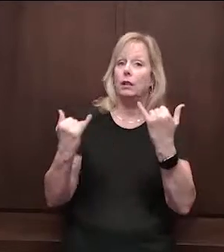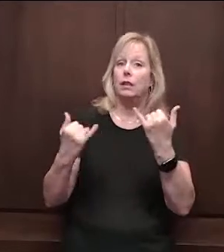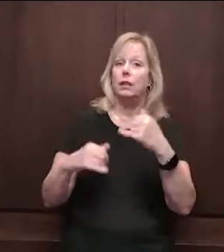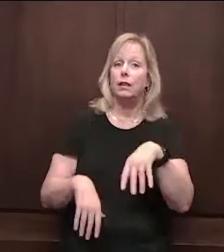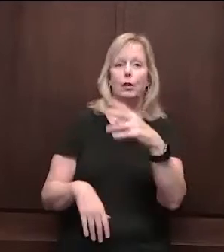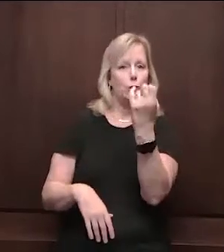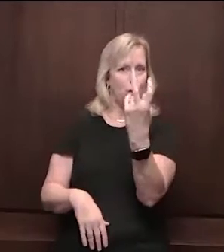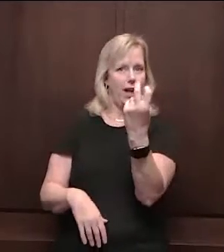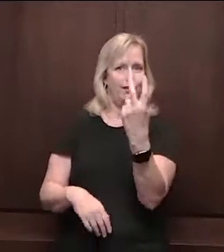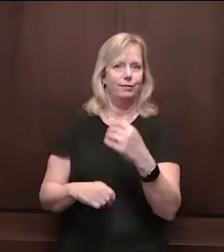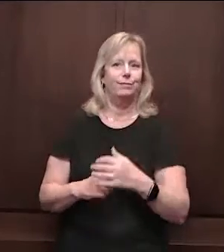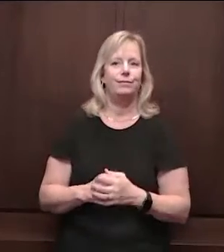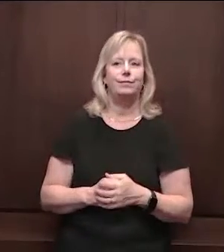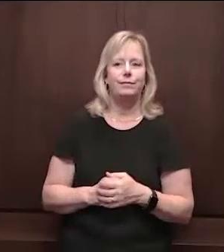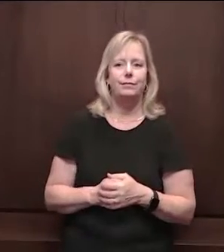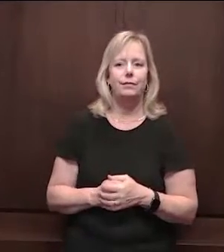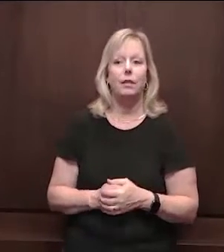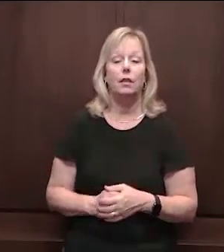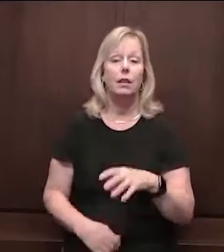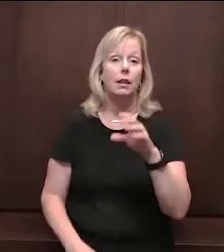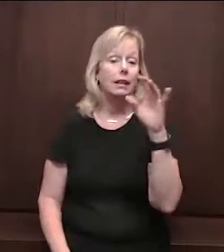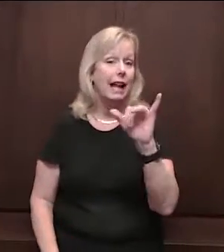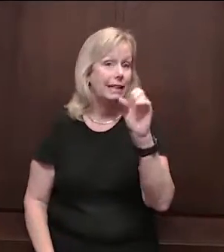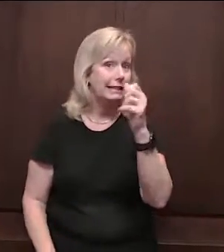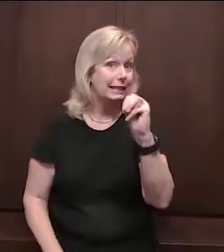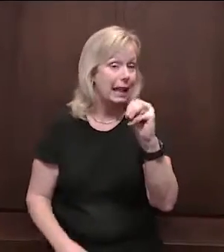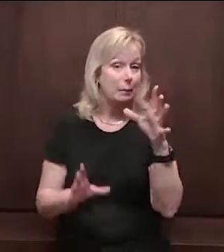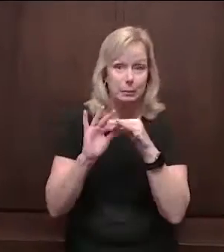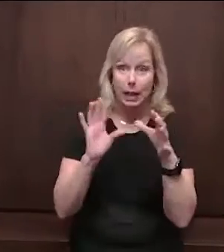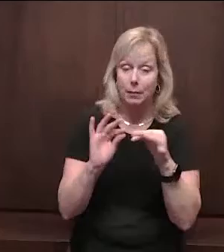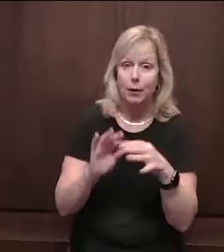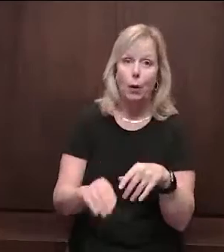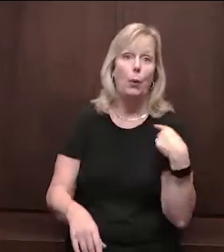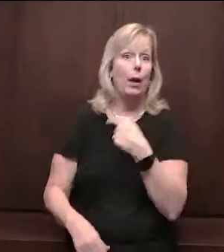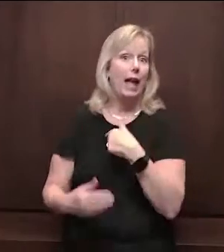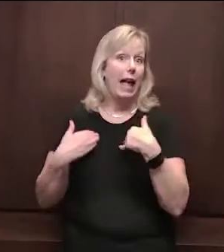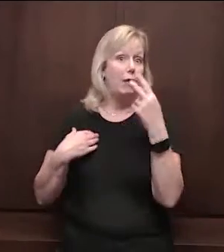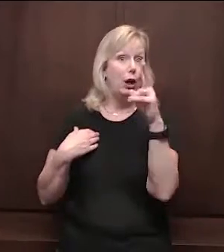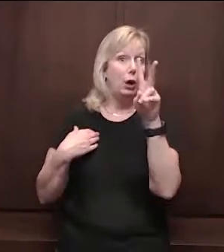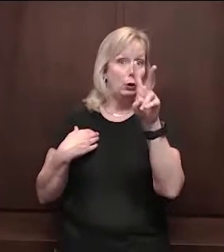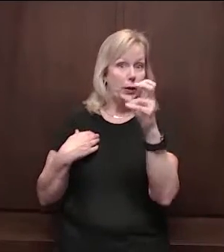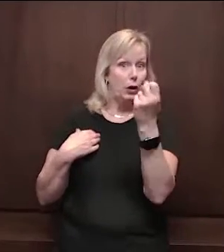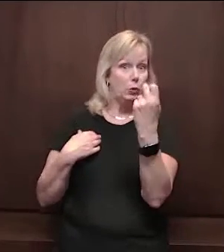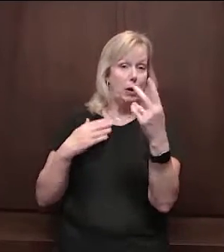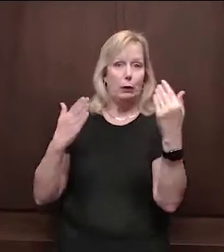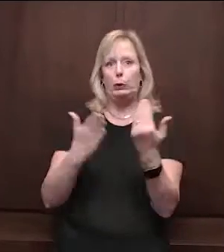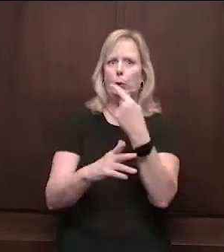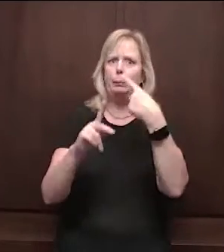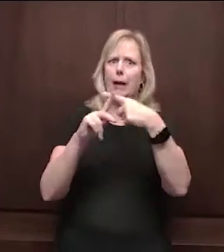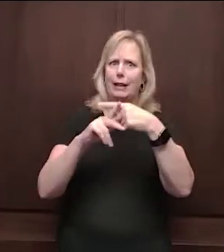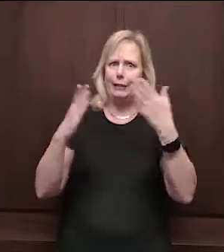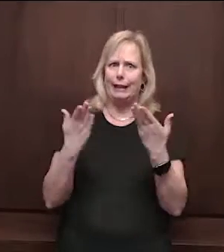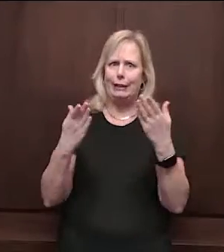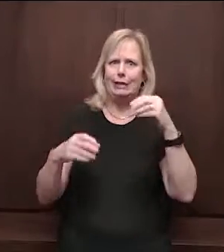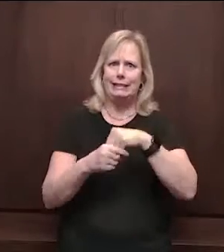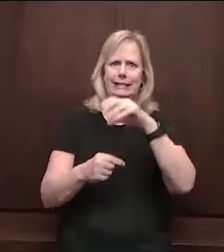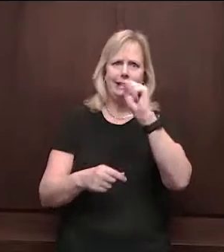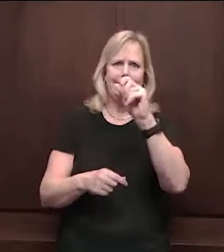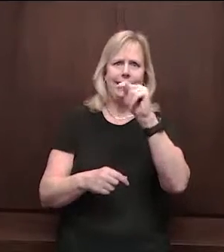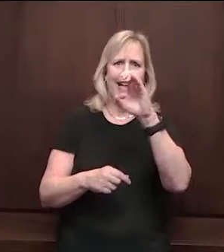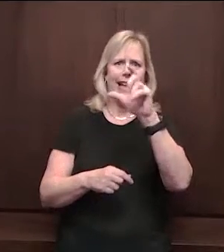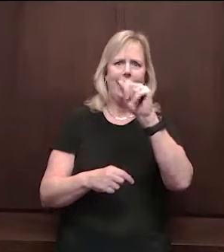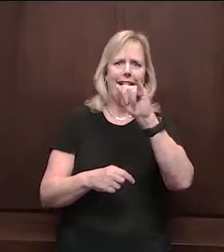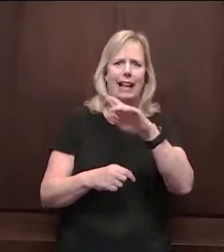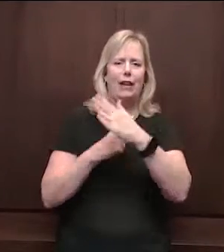to 12. Sam said it, we've got 212 new positives in St. Clair County today. We